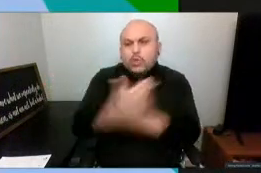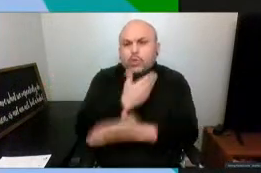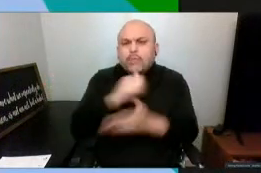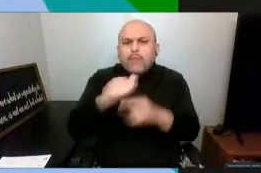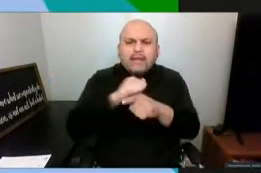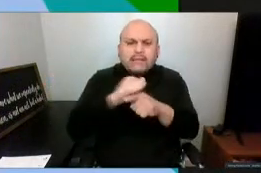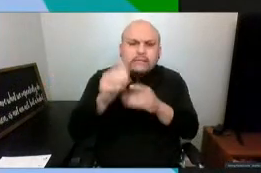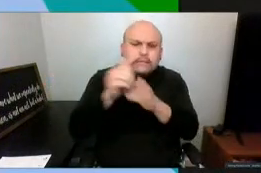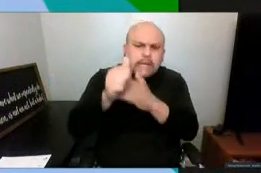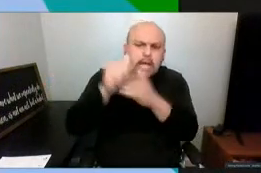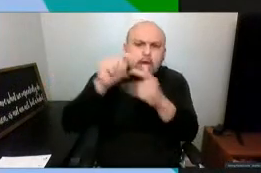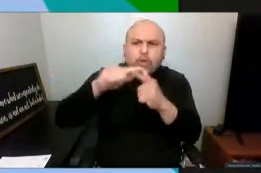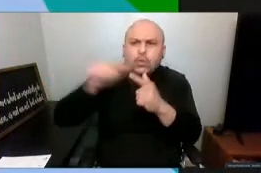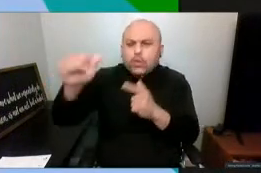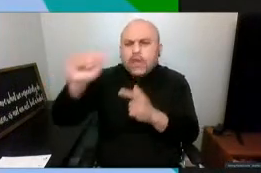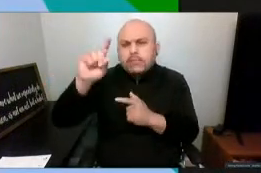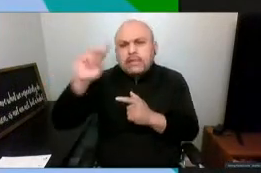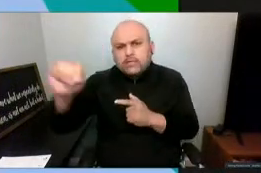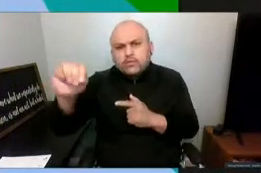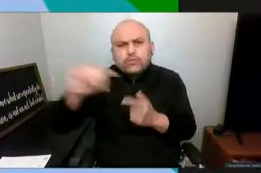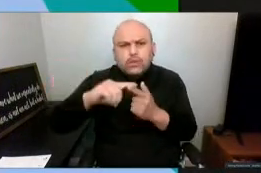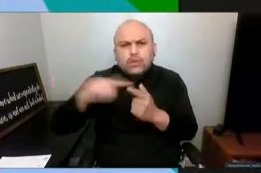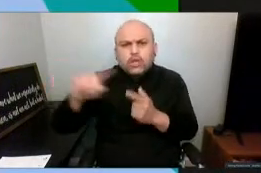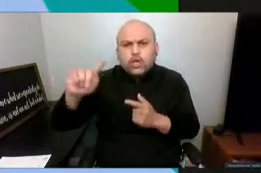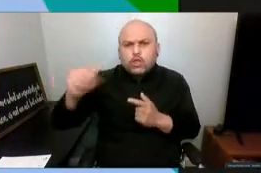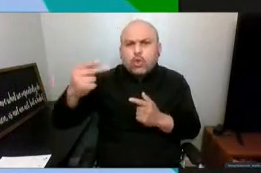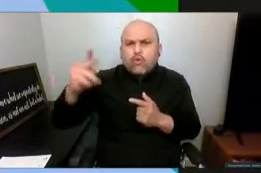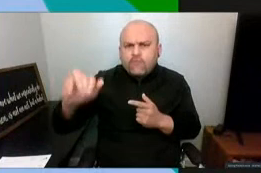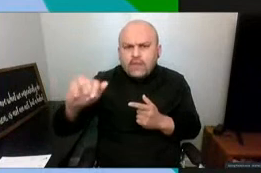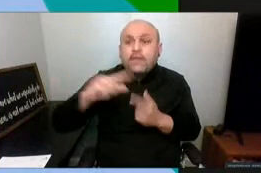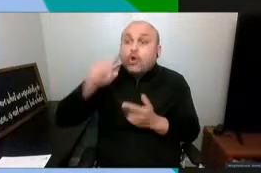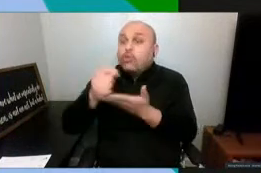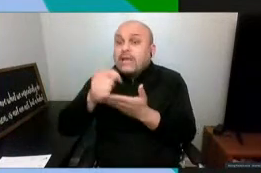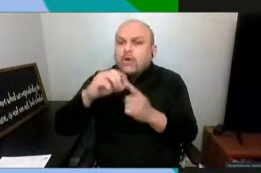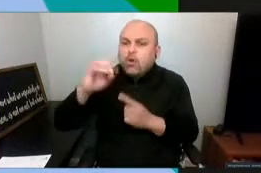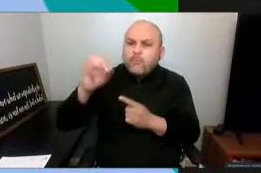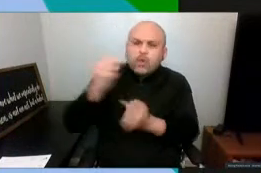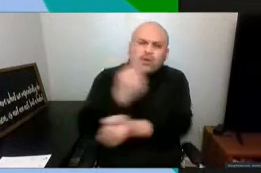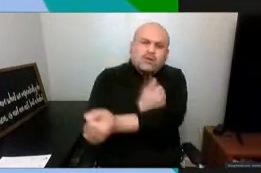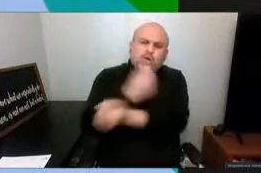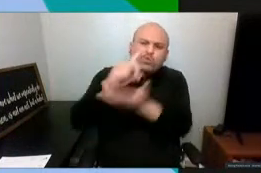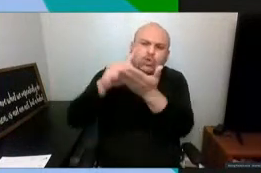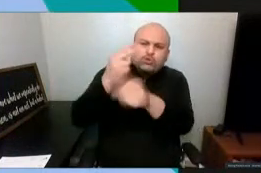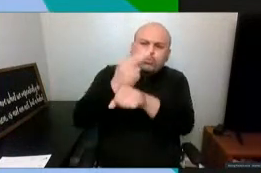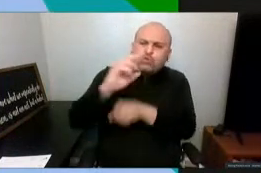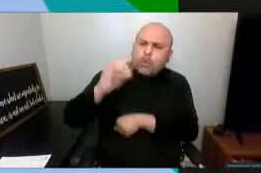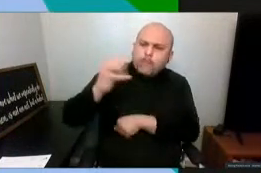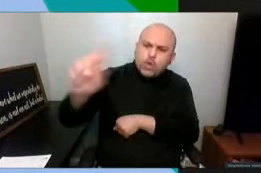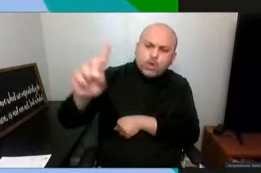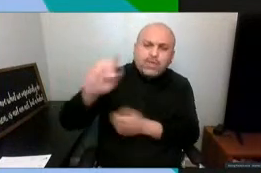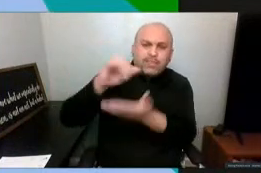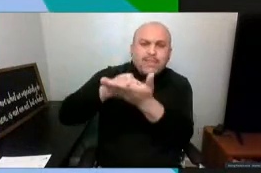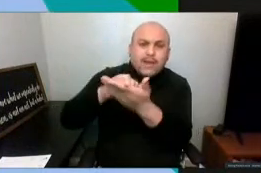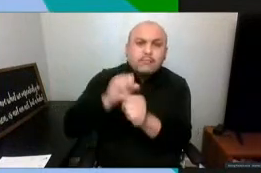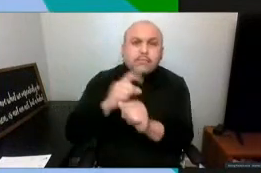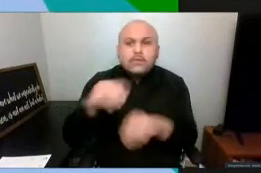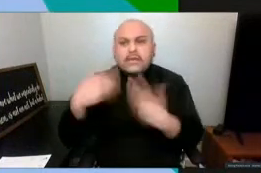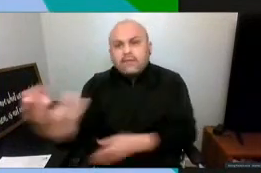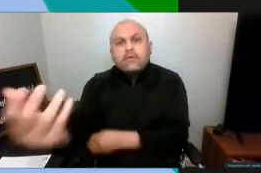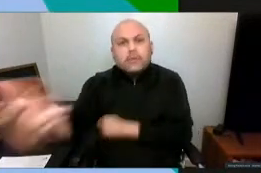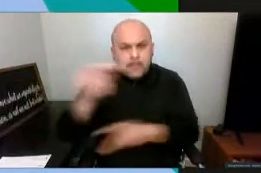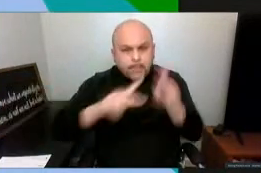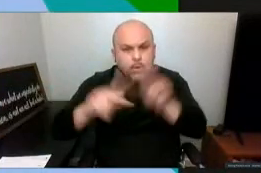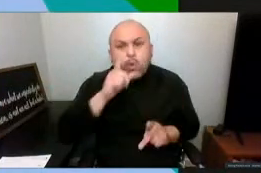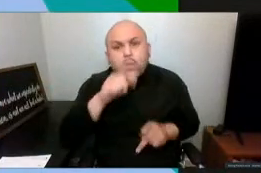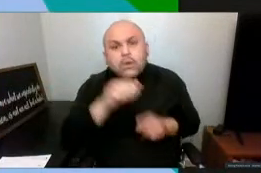of buprenorphine for treating opioid use disorder. This exempts eligible practitioners from the